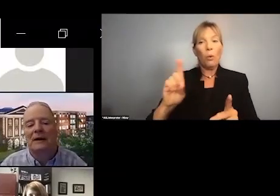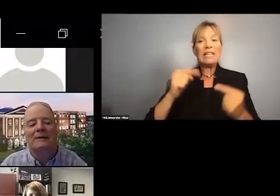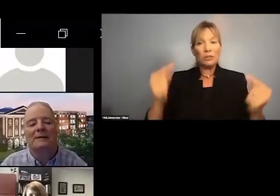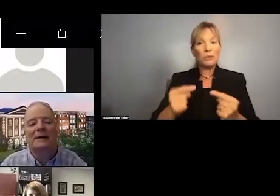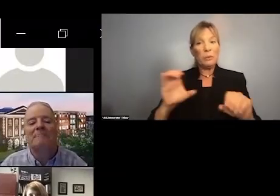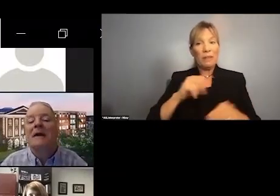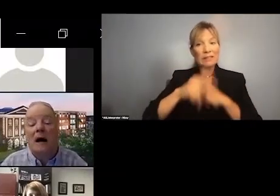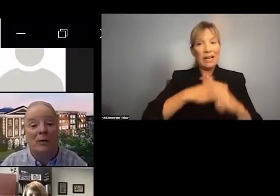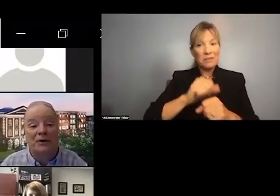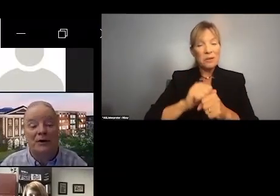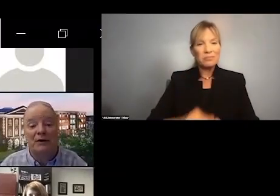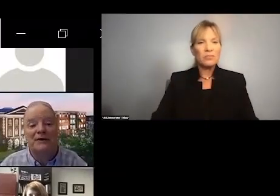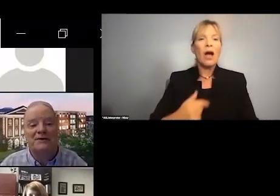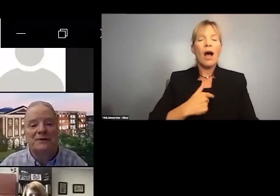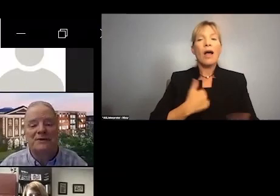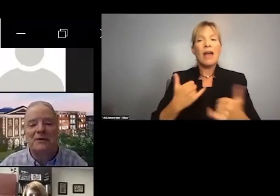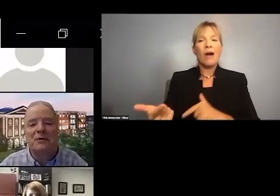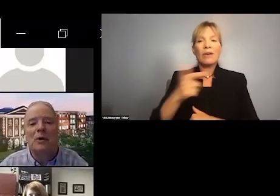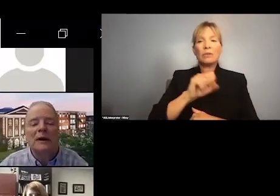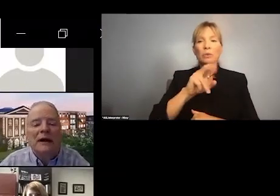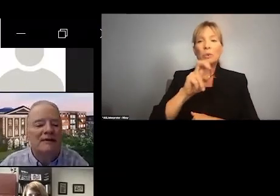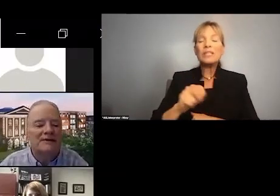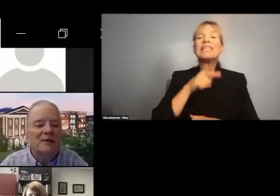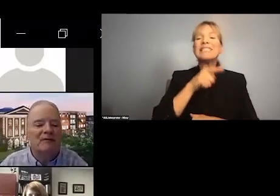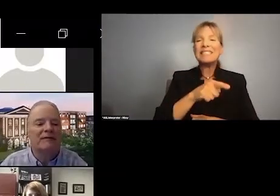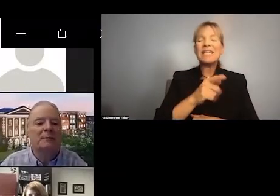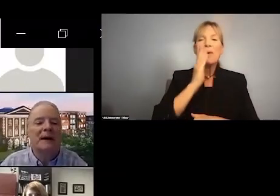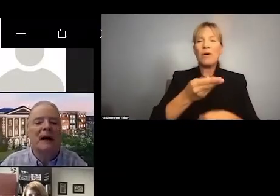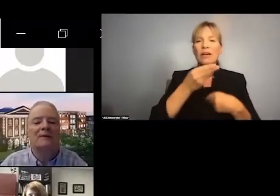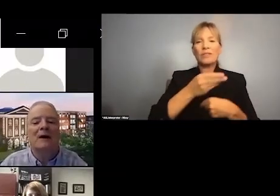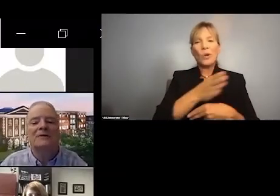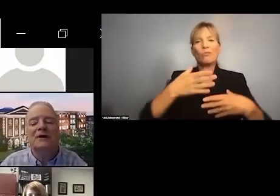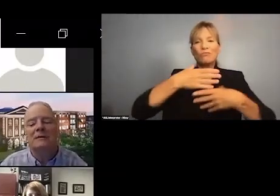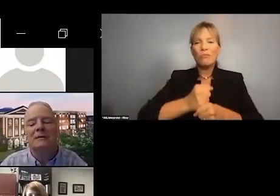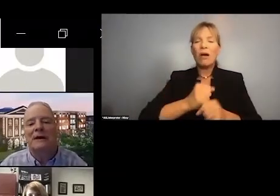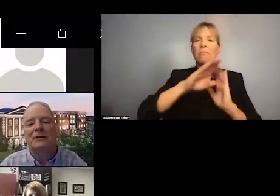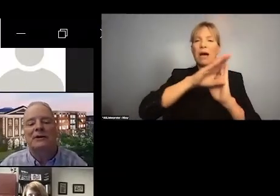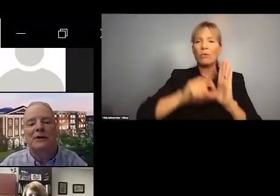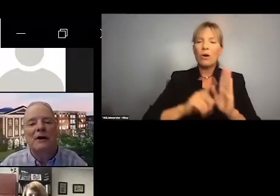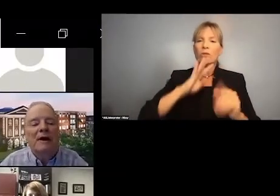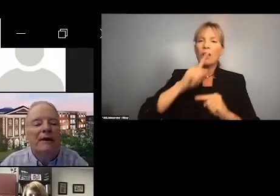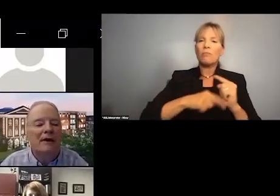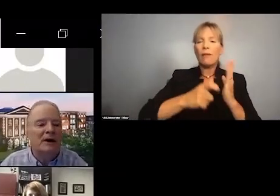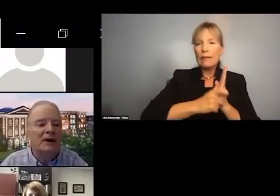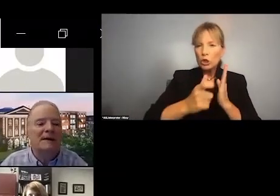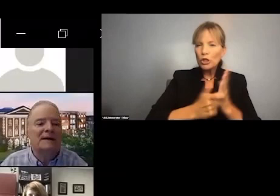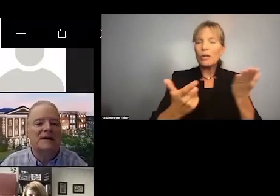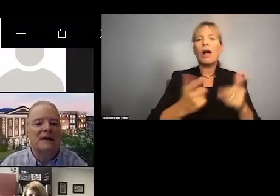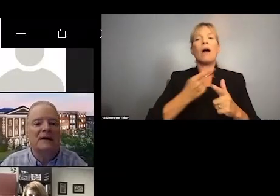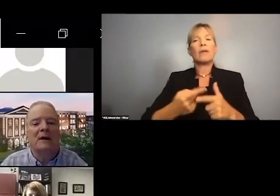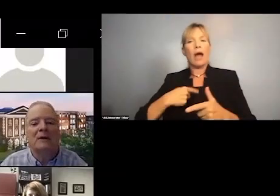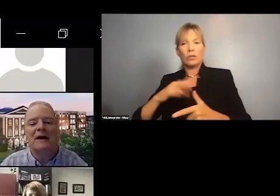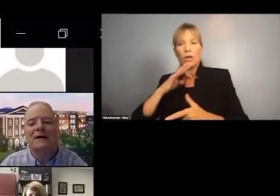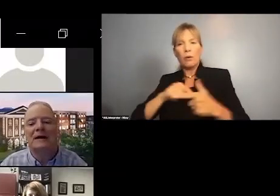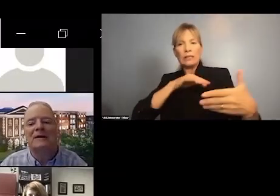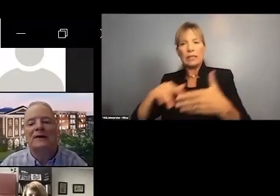work. And I will turn it over to Susan, who will give us overview, background, talk about the literature. Then I'll talk about the